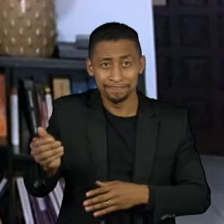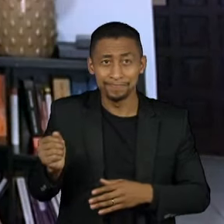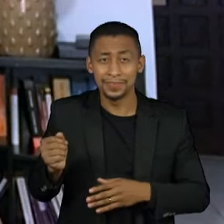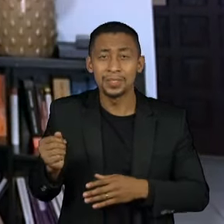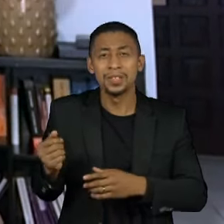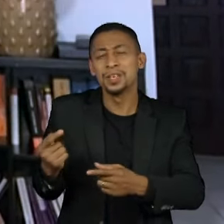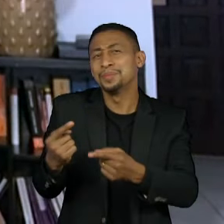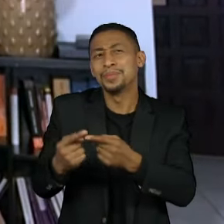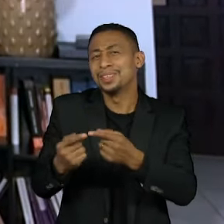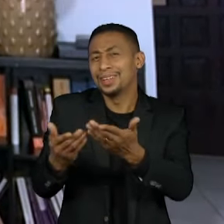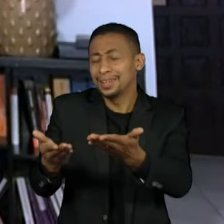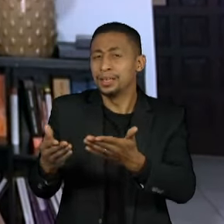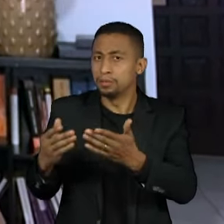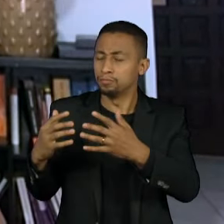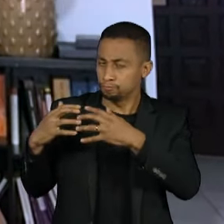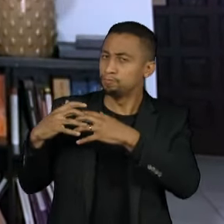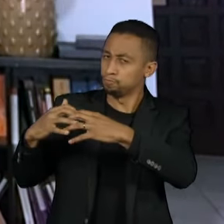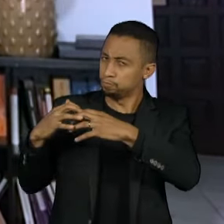think he is